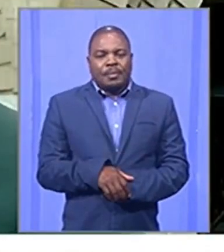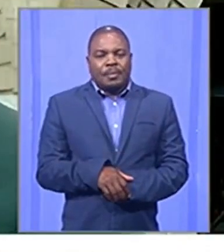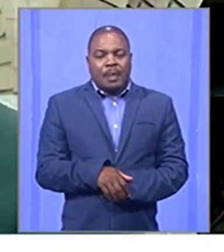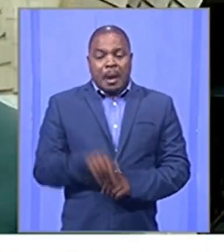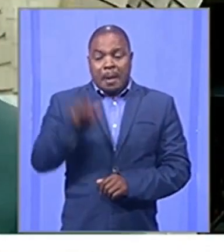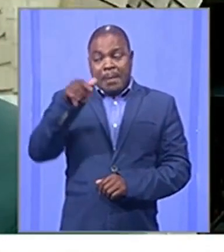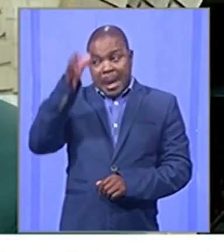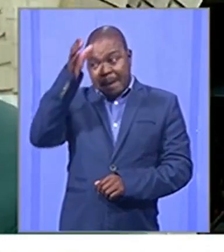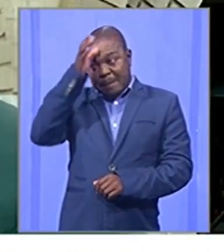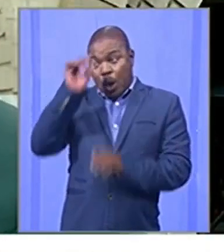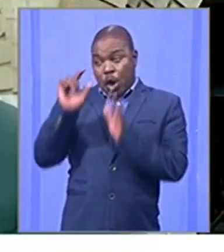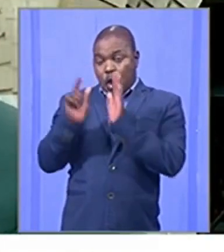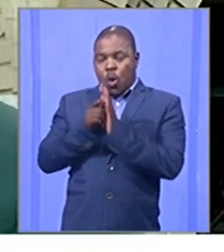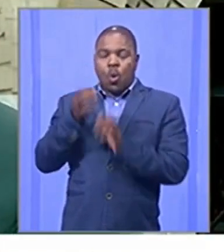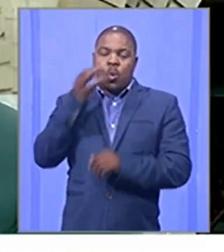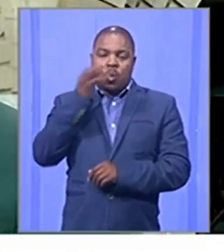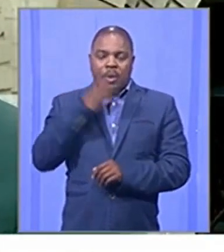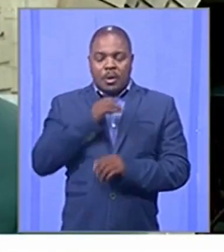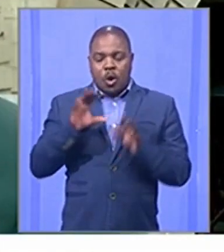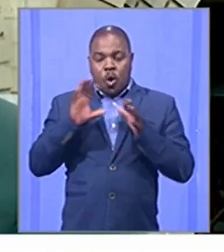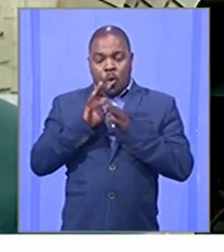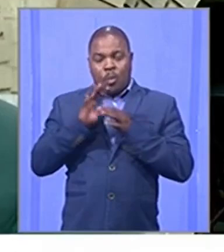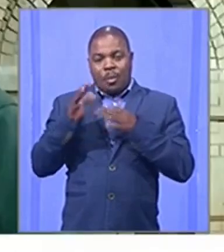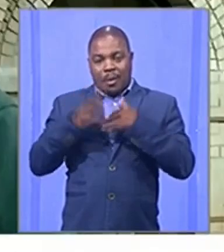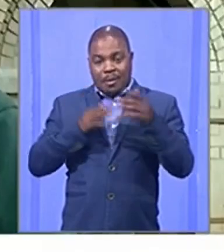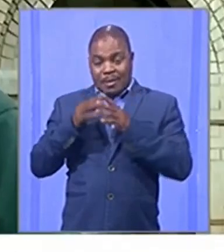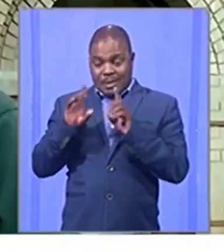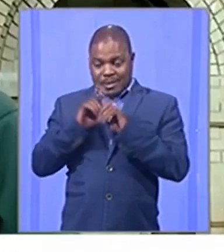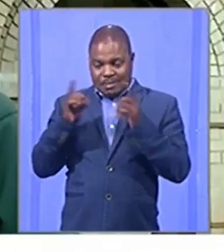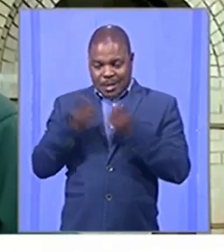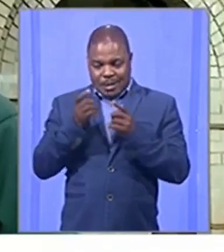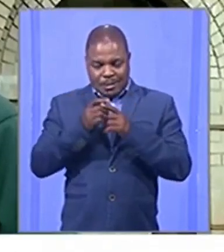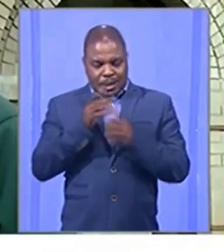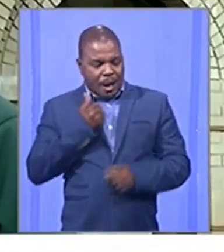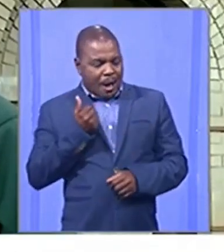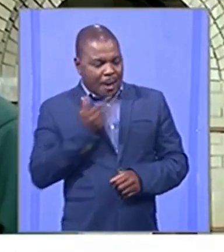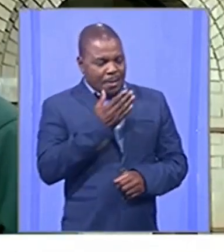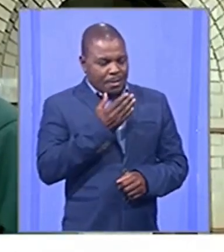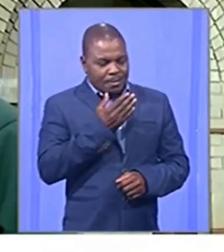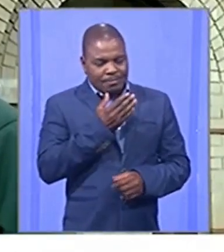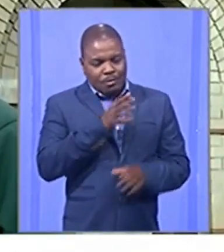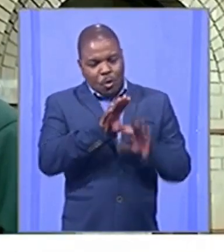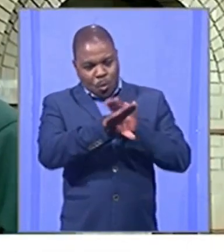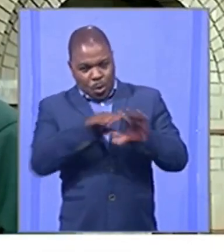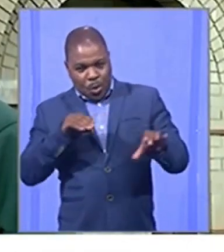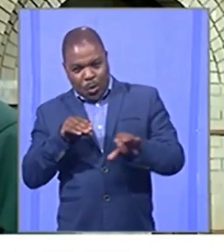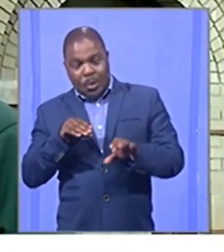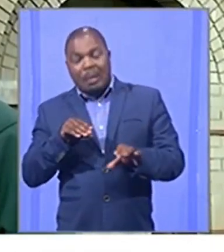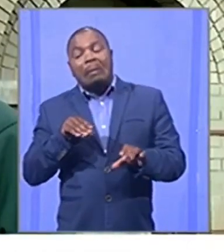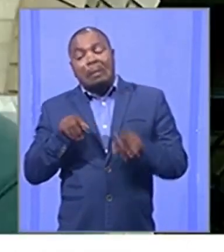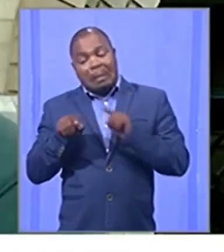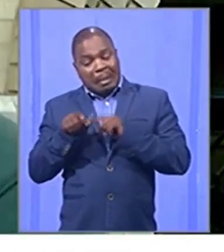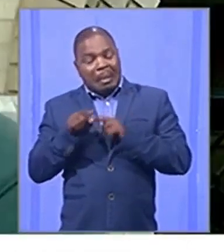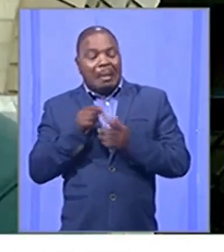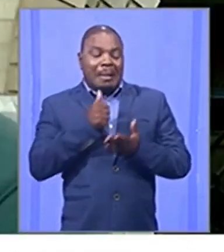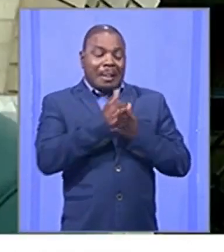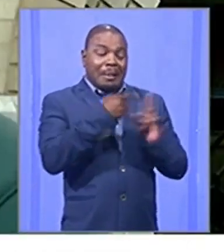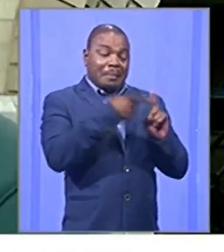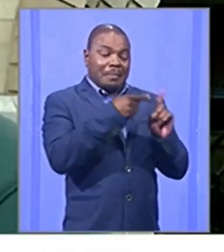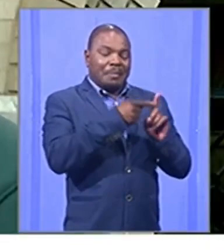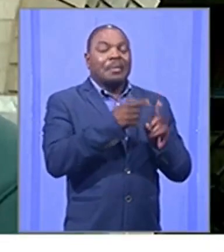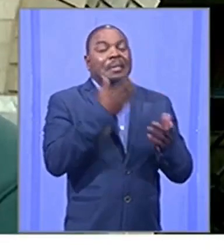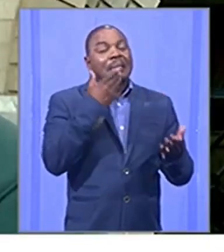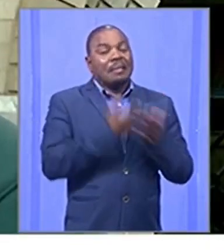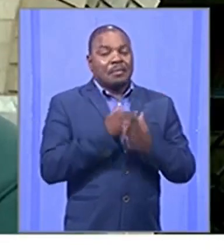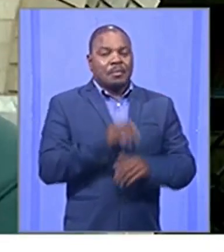tsa molao a re kgato ya lefapha la merero ya selegae go phimola boikuelo jwa lone e ka nna molemo mo go Magudumana. The withdrawal